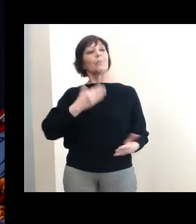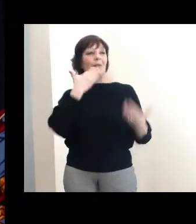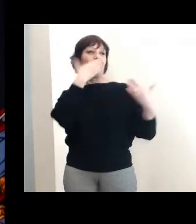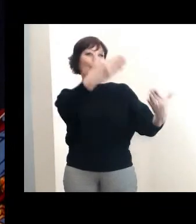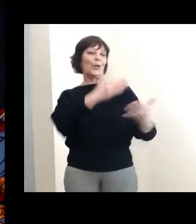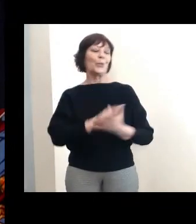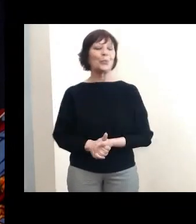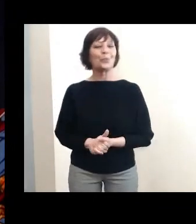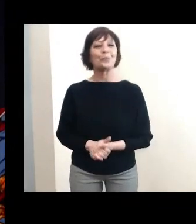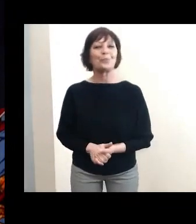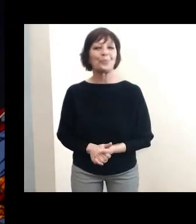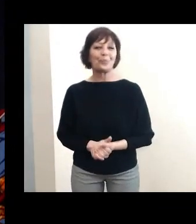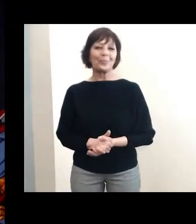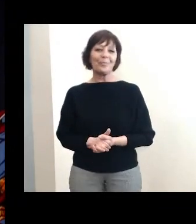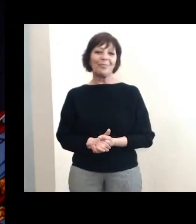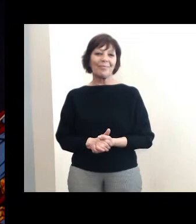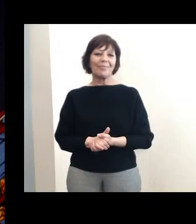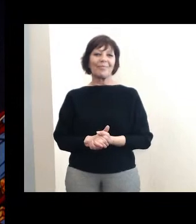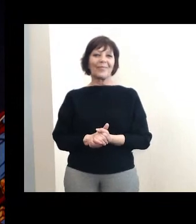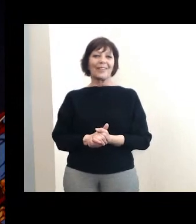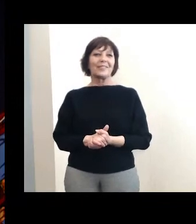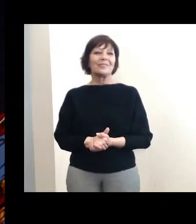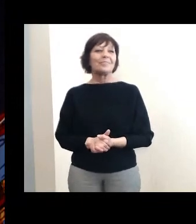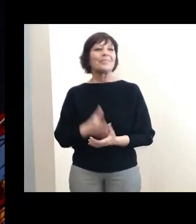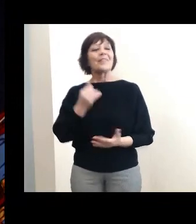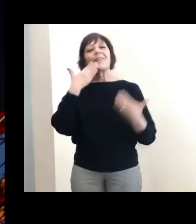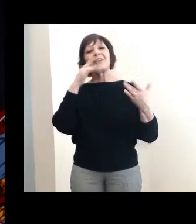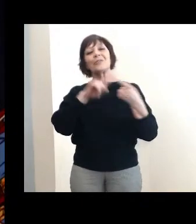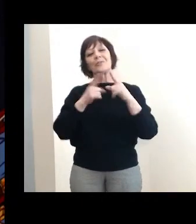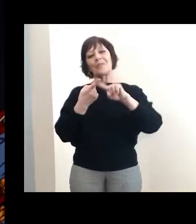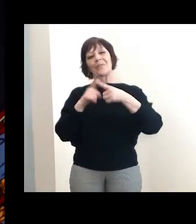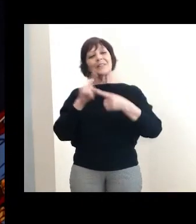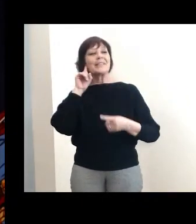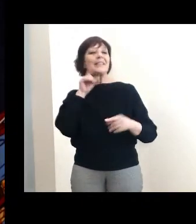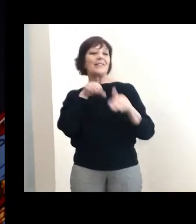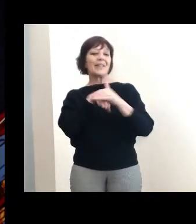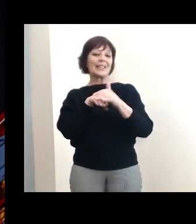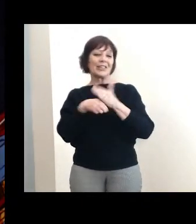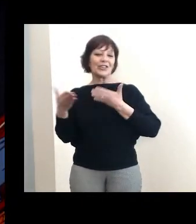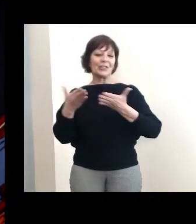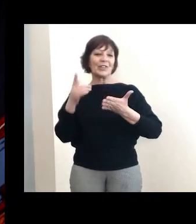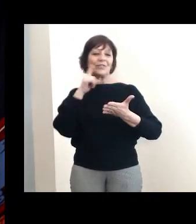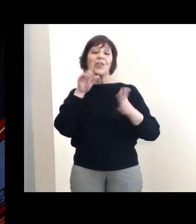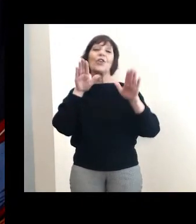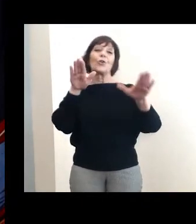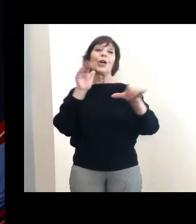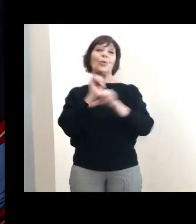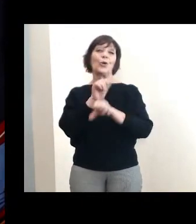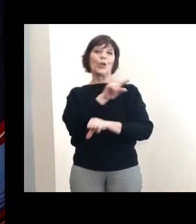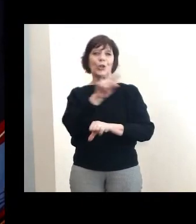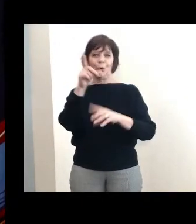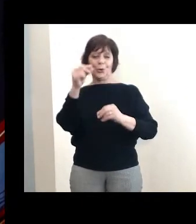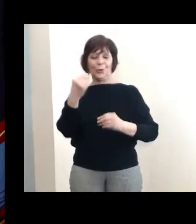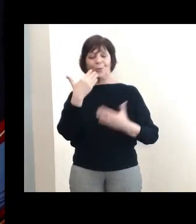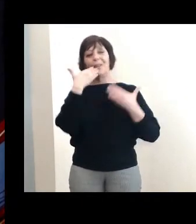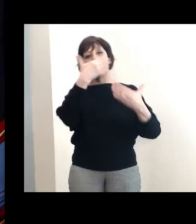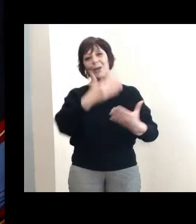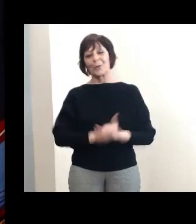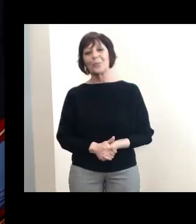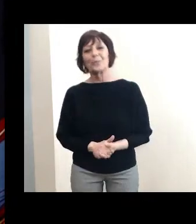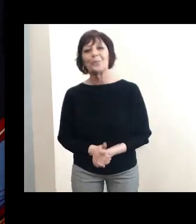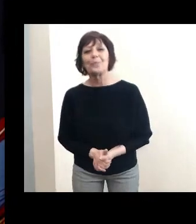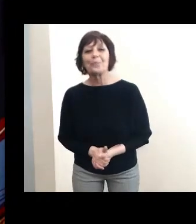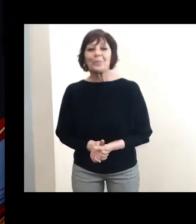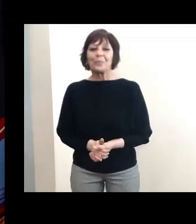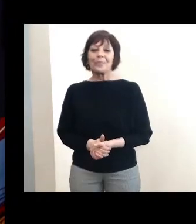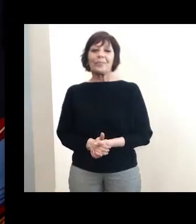for coming with the award, and to our friends at Deaf Access Services, not only for the award, but the great work that you do. So thank you. Appreciate